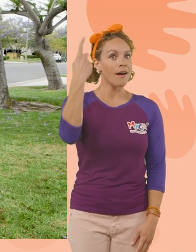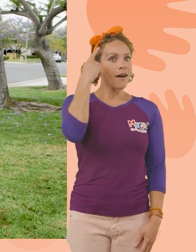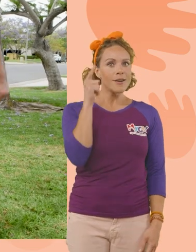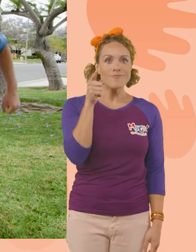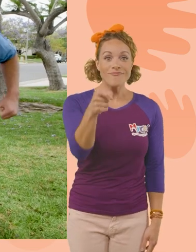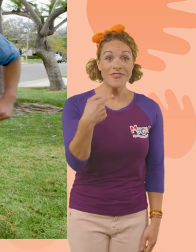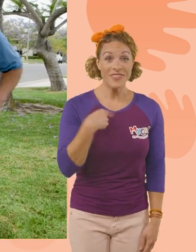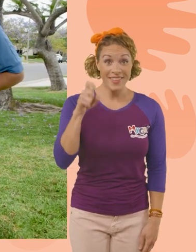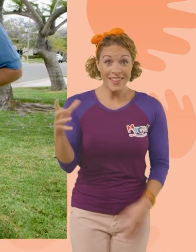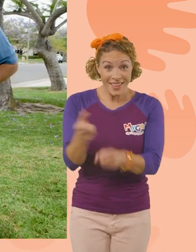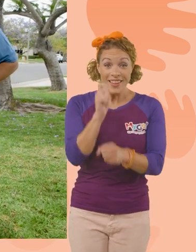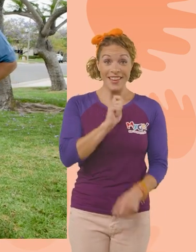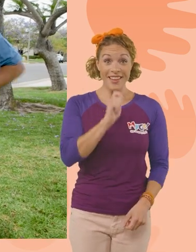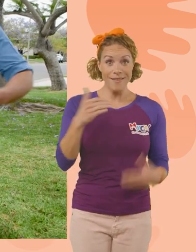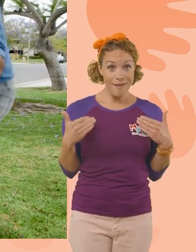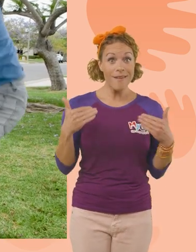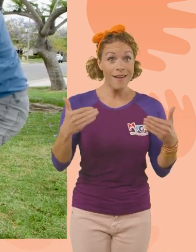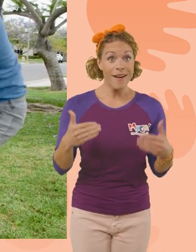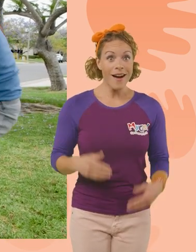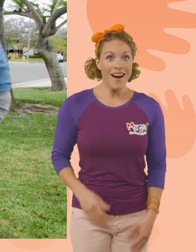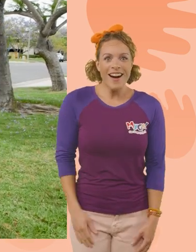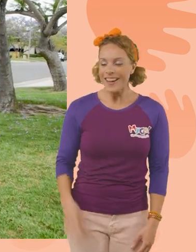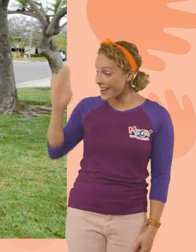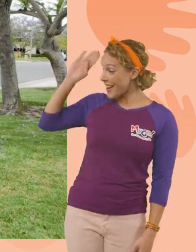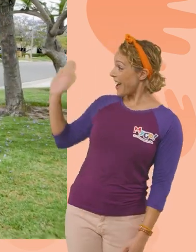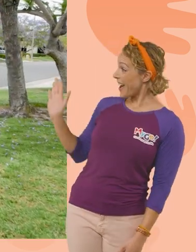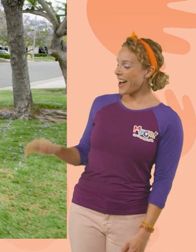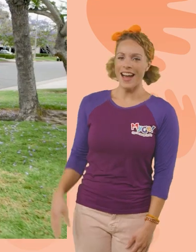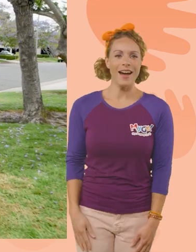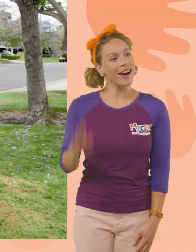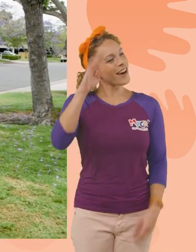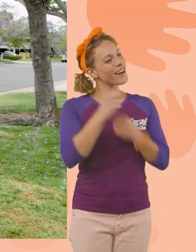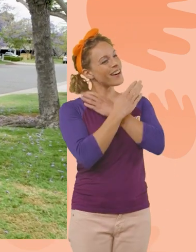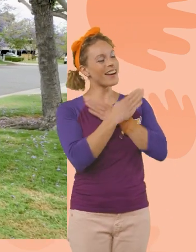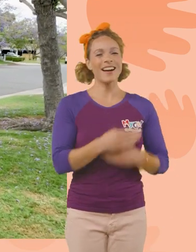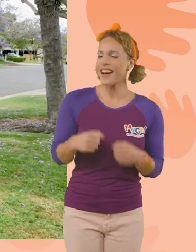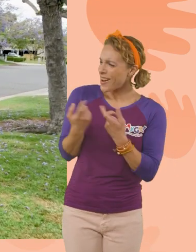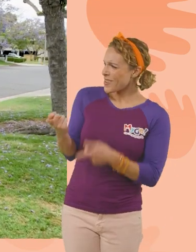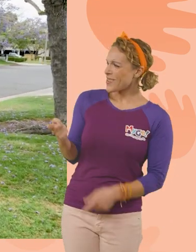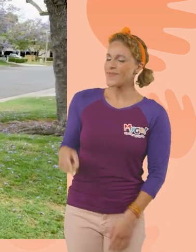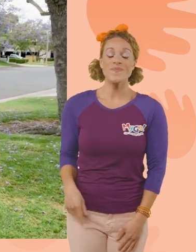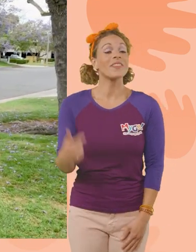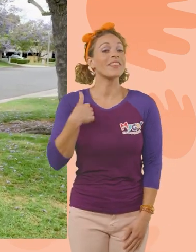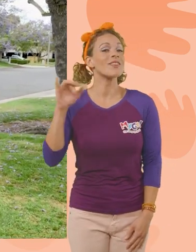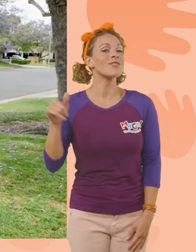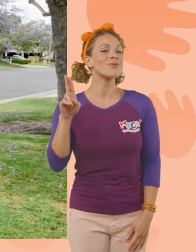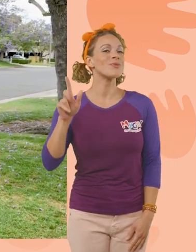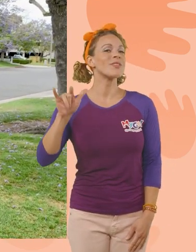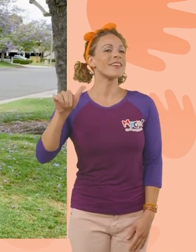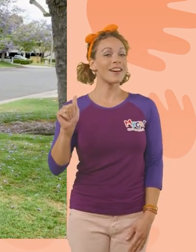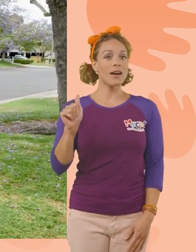popsicles! I think you and I should get a popsicle. Let's go! Hey! Hi, Blippi! How are you? What's your name? I'm